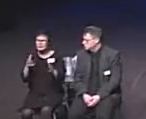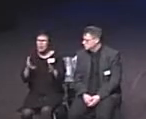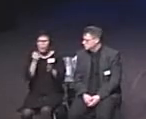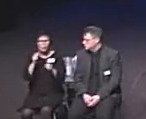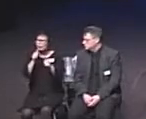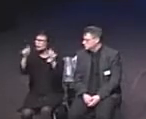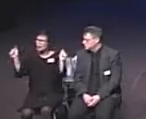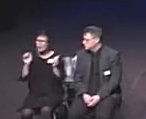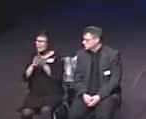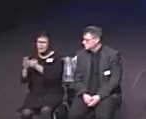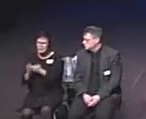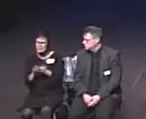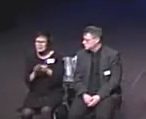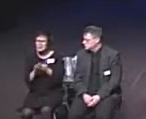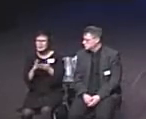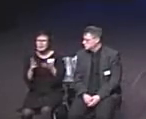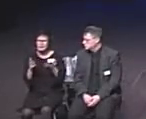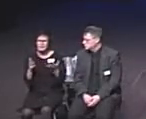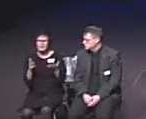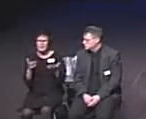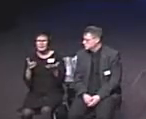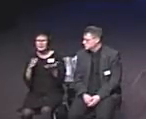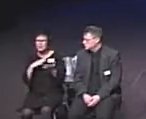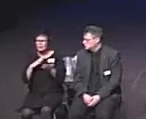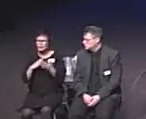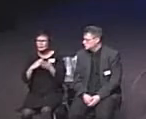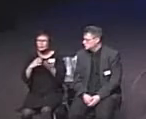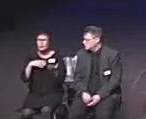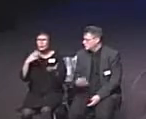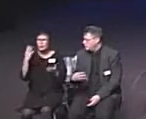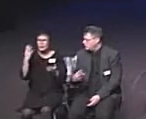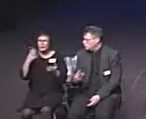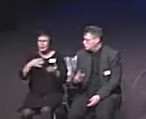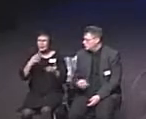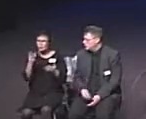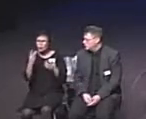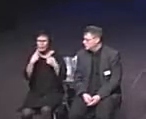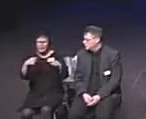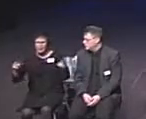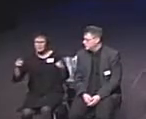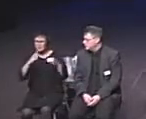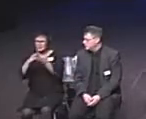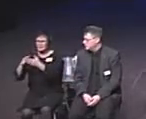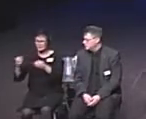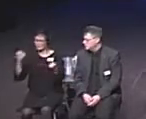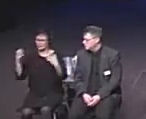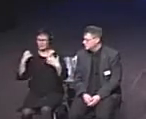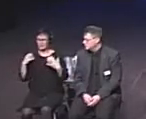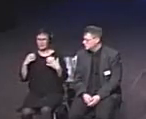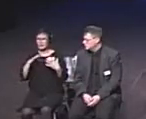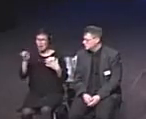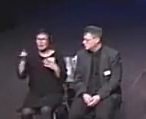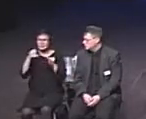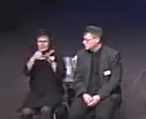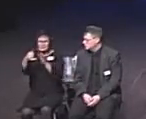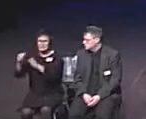around, like this. It is described like 43 different installations that you can experience, and all of them have this kind of